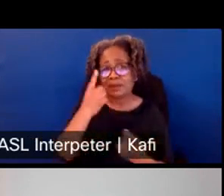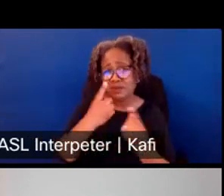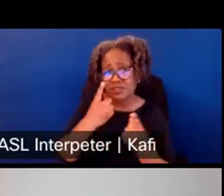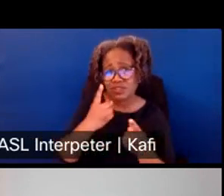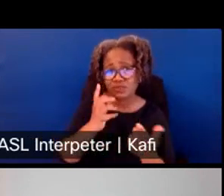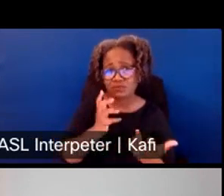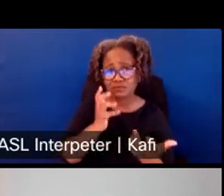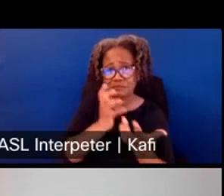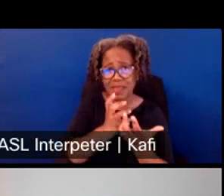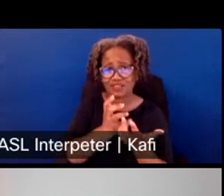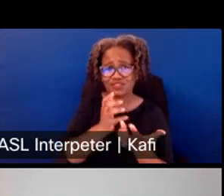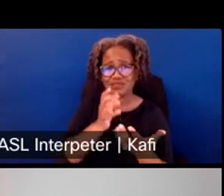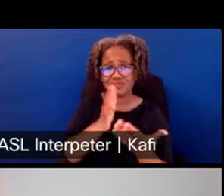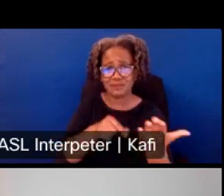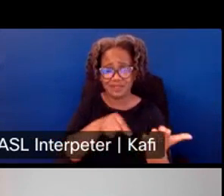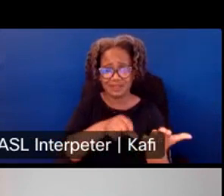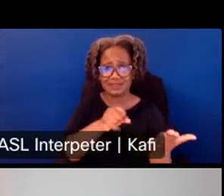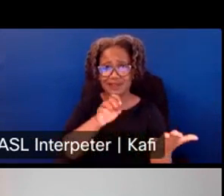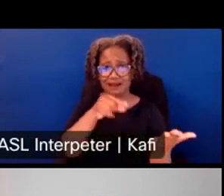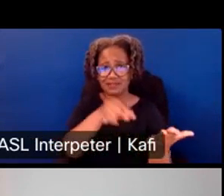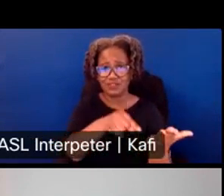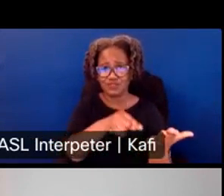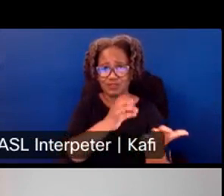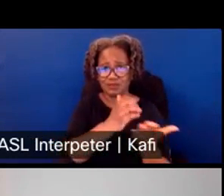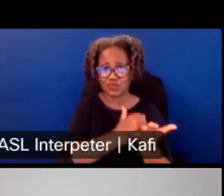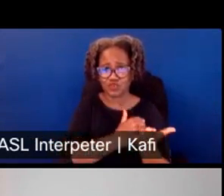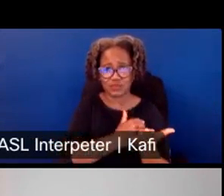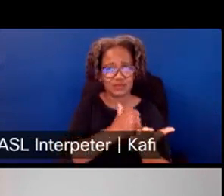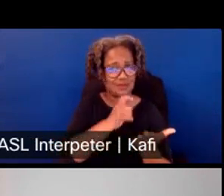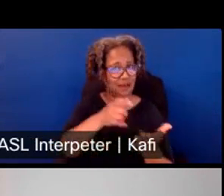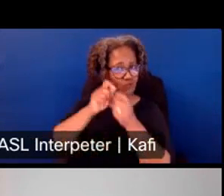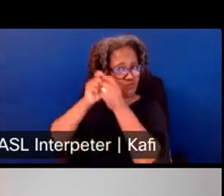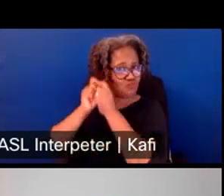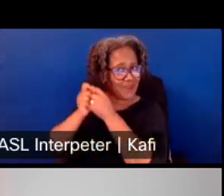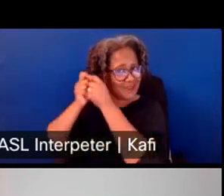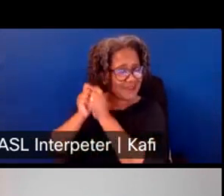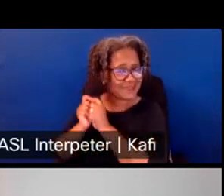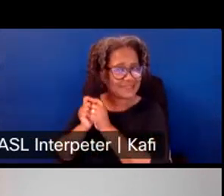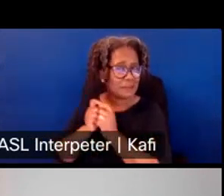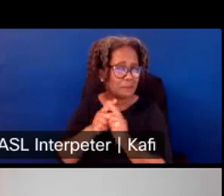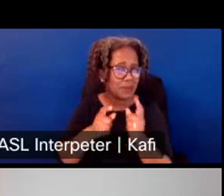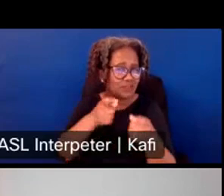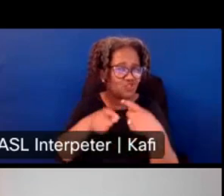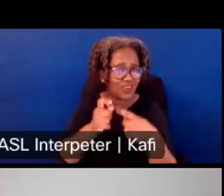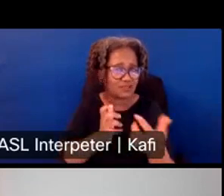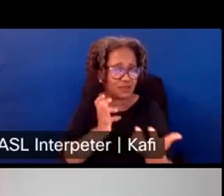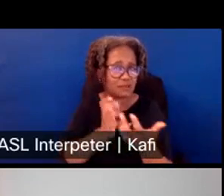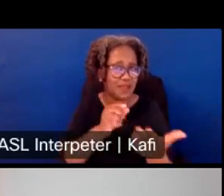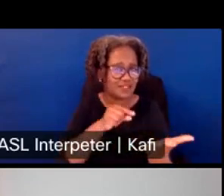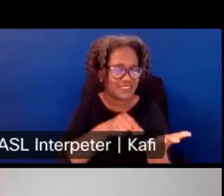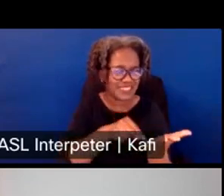more professional environment, I think we will be able to make you the offer. I heard that happen so many